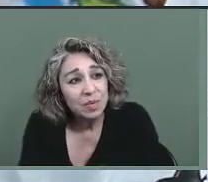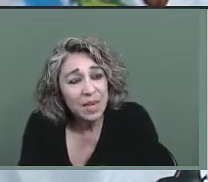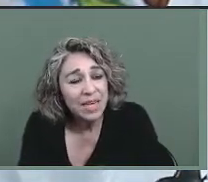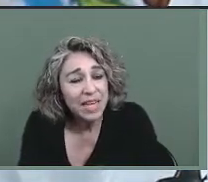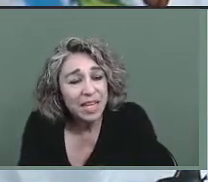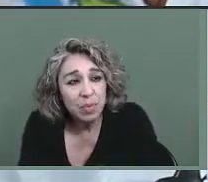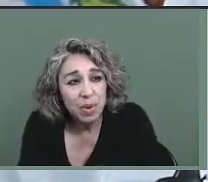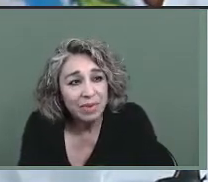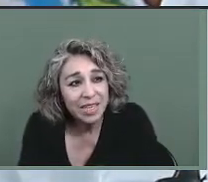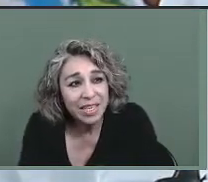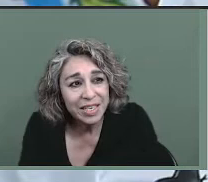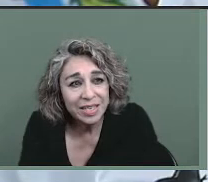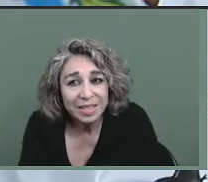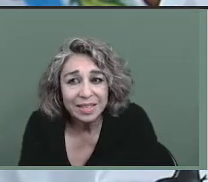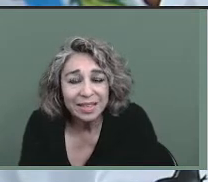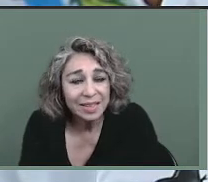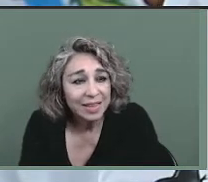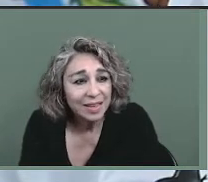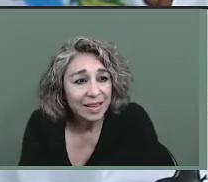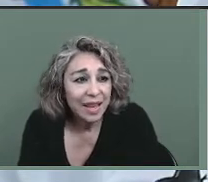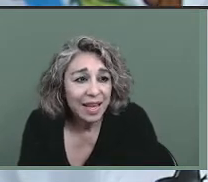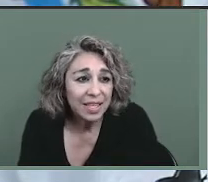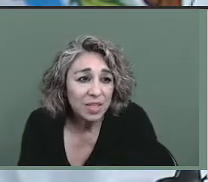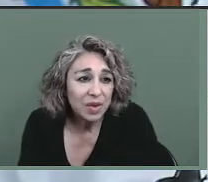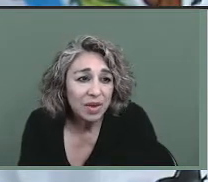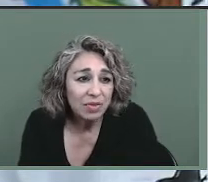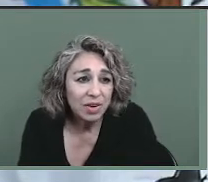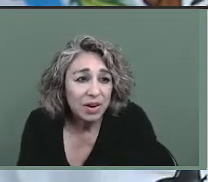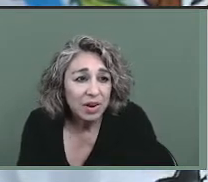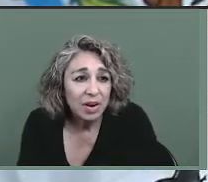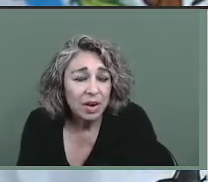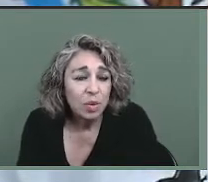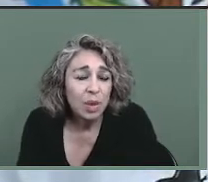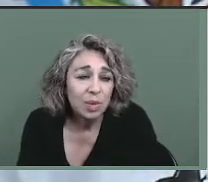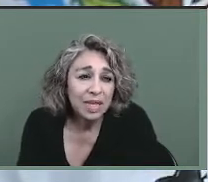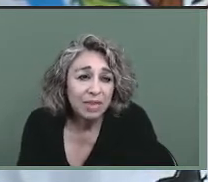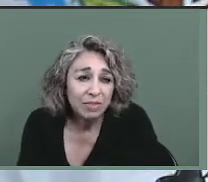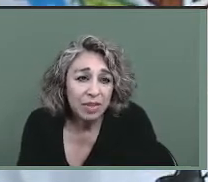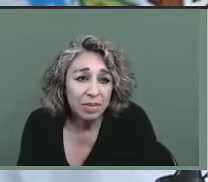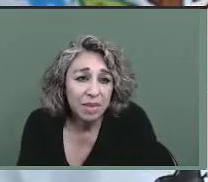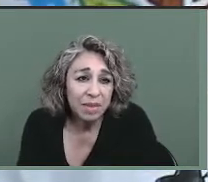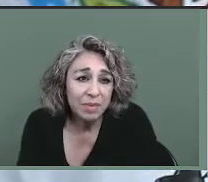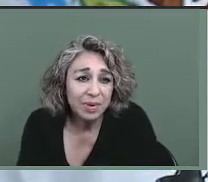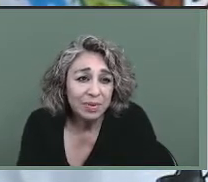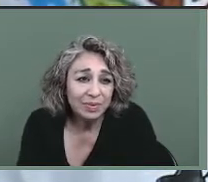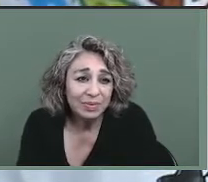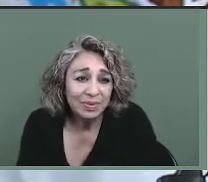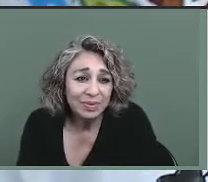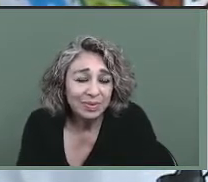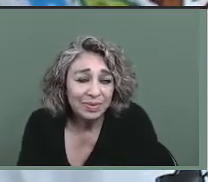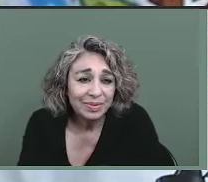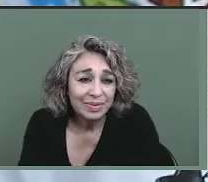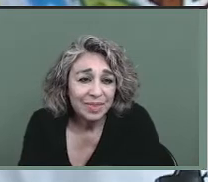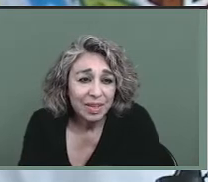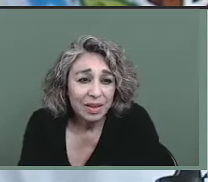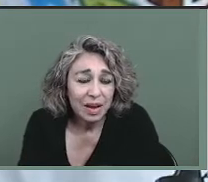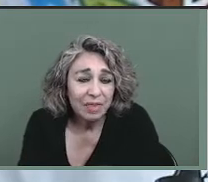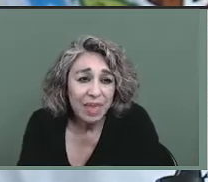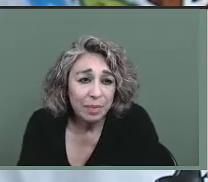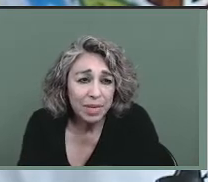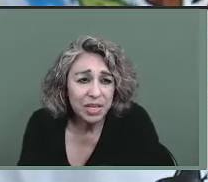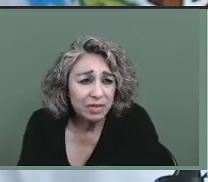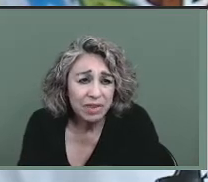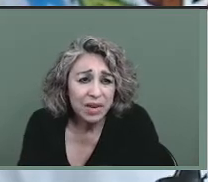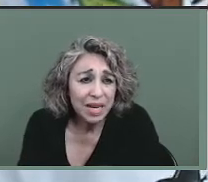to maintain their privileges. And so therefore, what was left for the people of